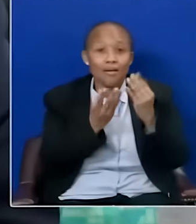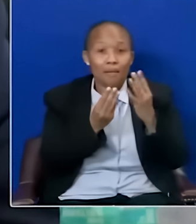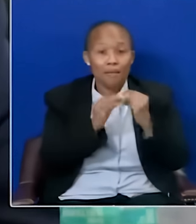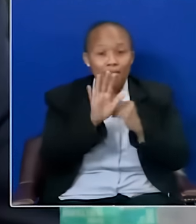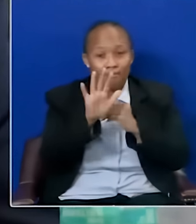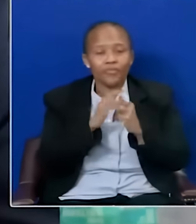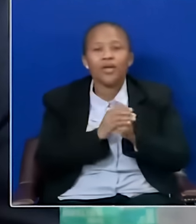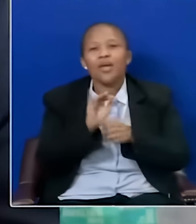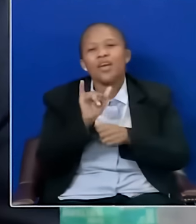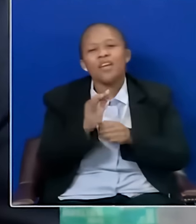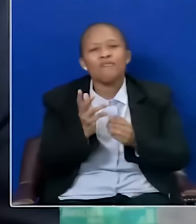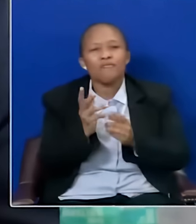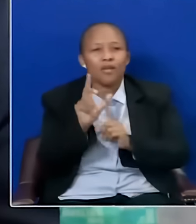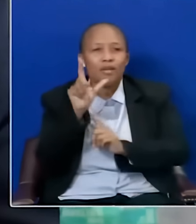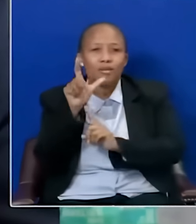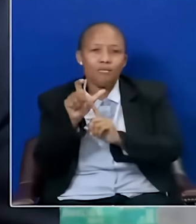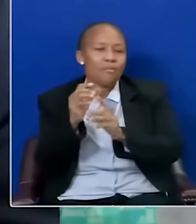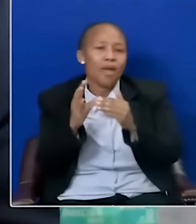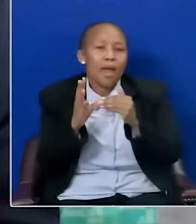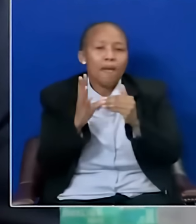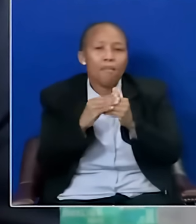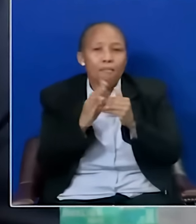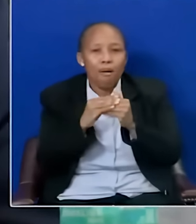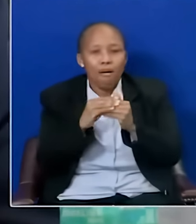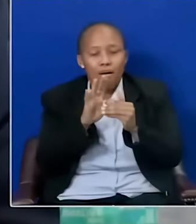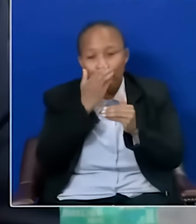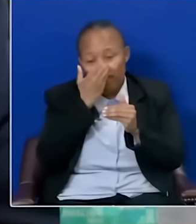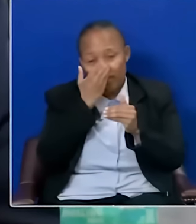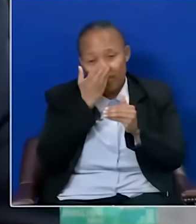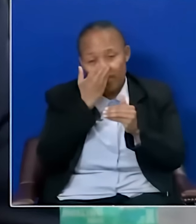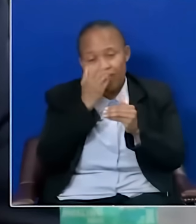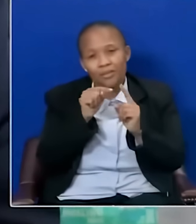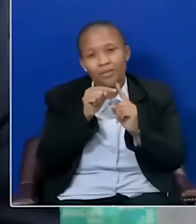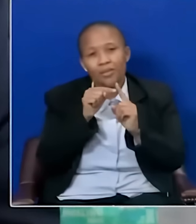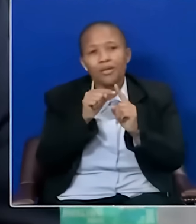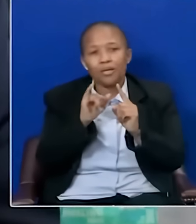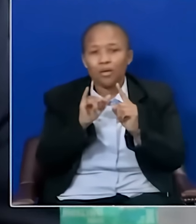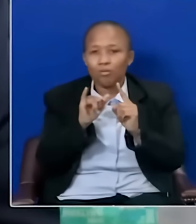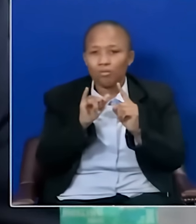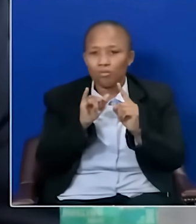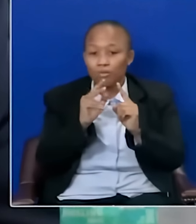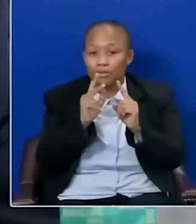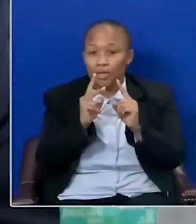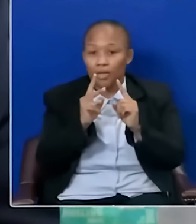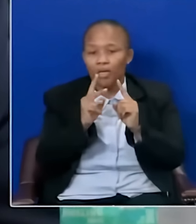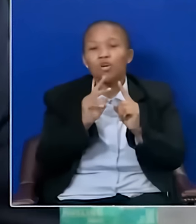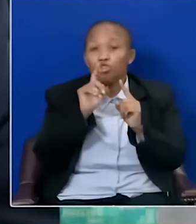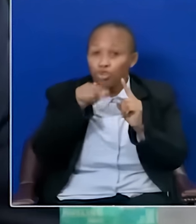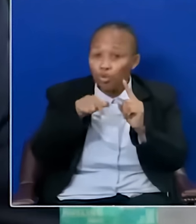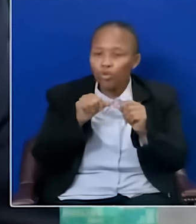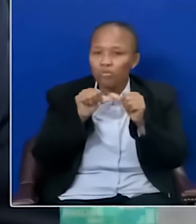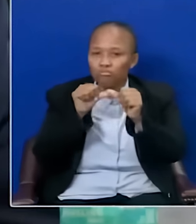that, they could not have proceeded to register a lab number again.